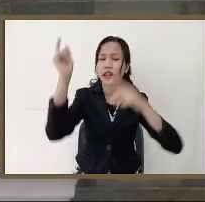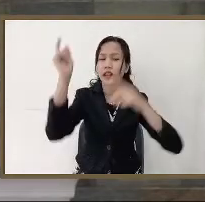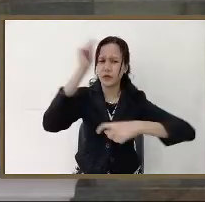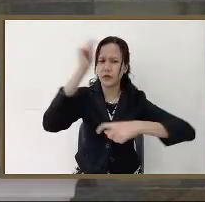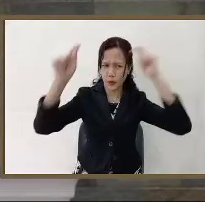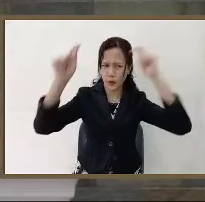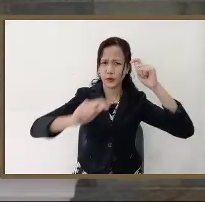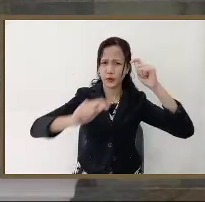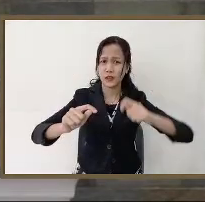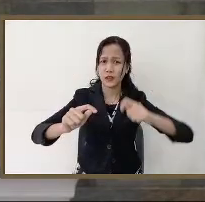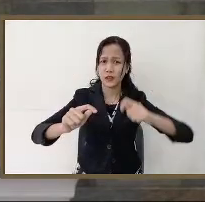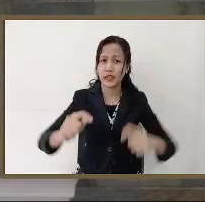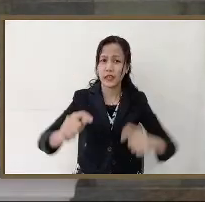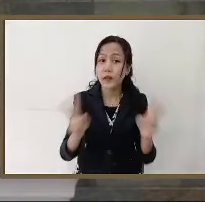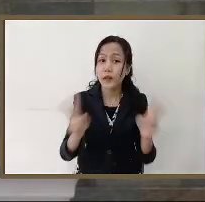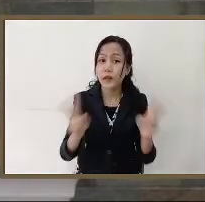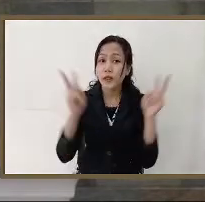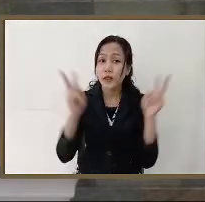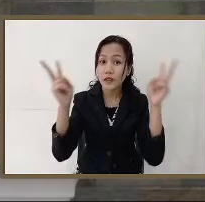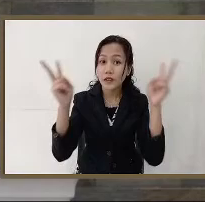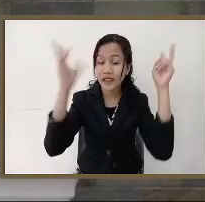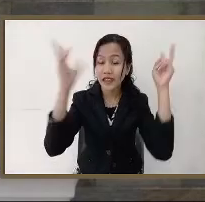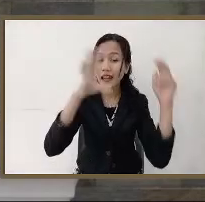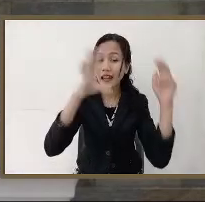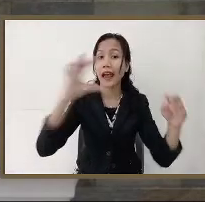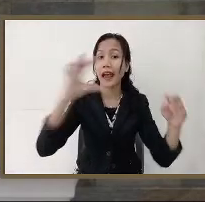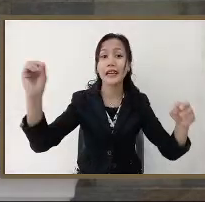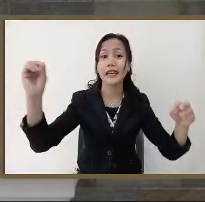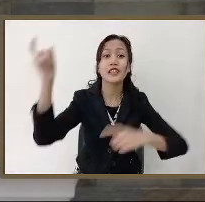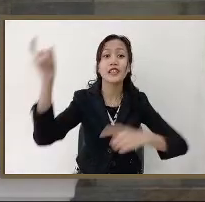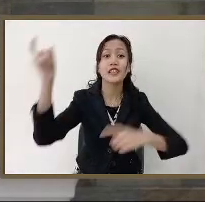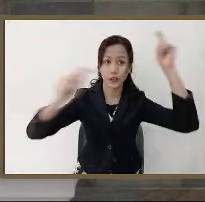Alright? Triumphs and troubles. Pagdating sa